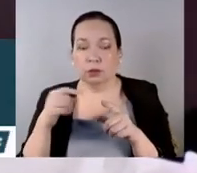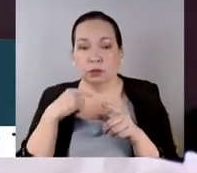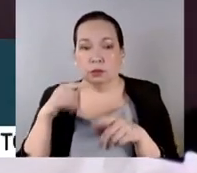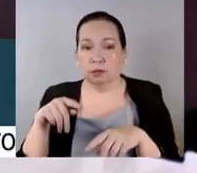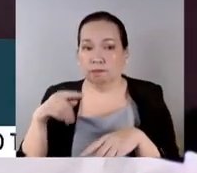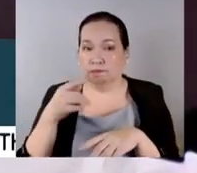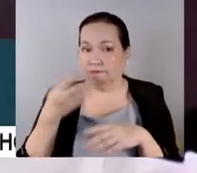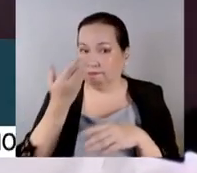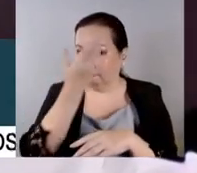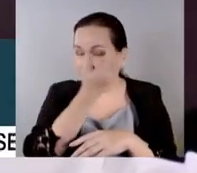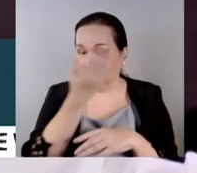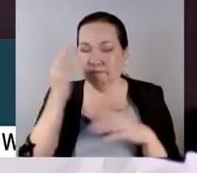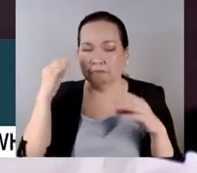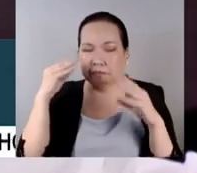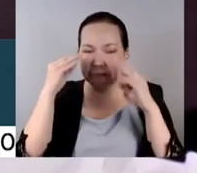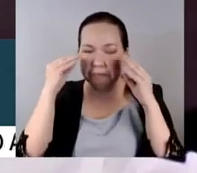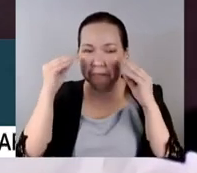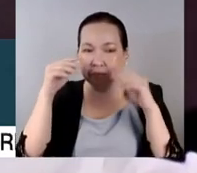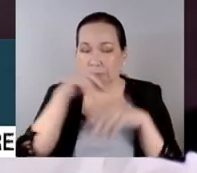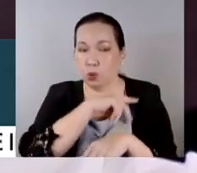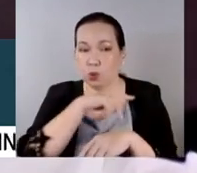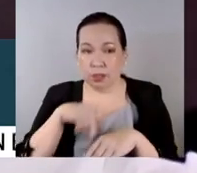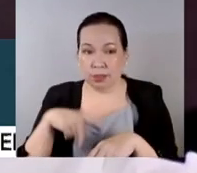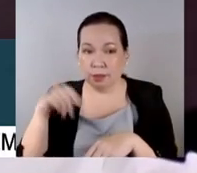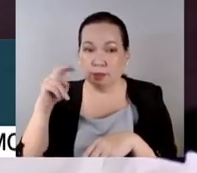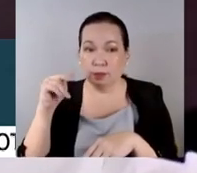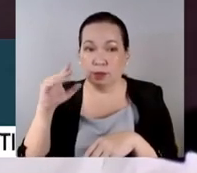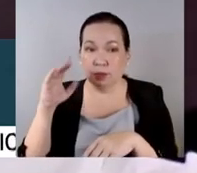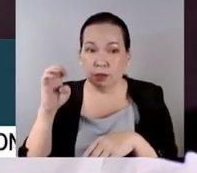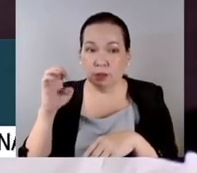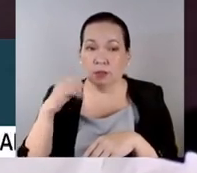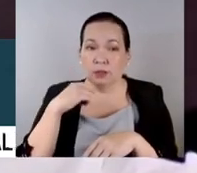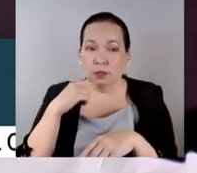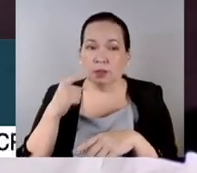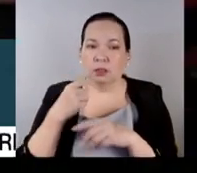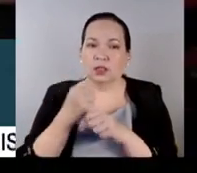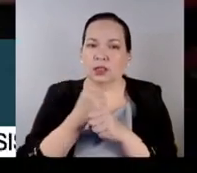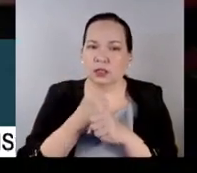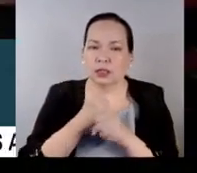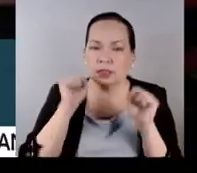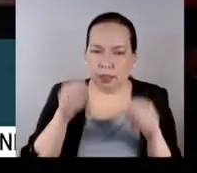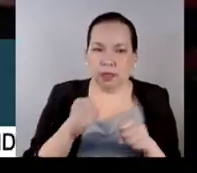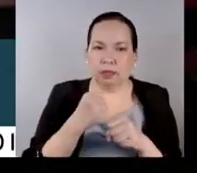is supposed to reward those who invest to grow their production capacity.